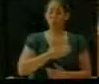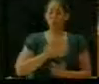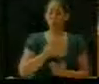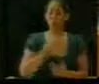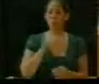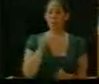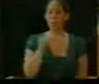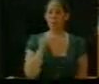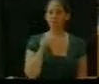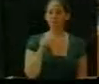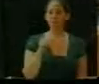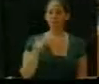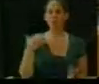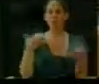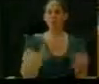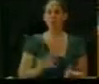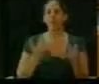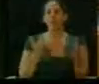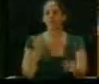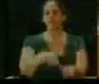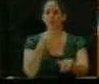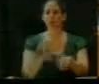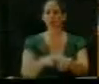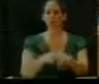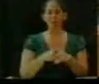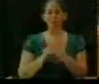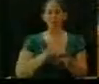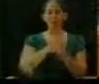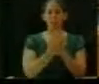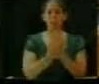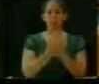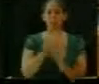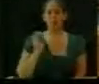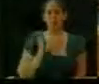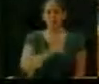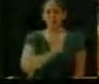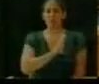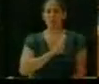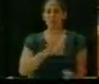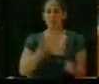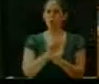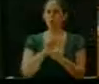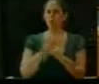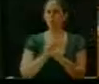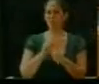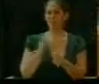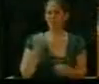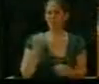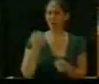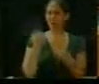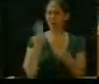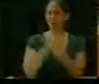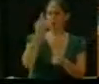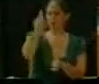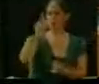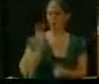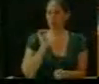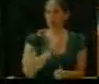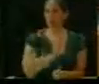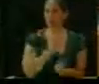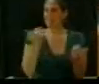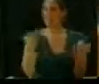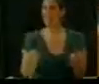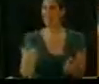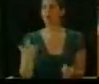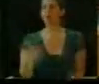say it before. I waited a long time to be a commissioner. I worked hard to be a commissioner, and I'm proud to be a commissioner. But right